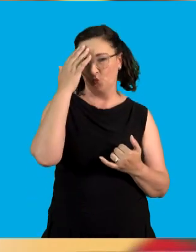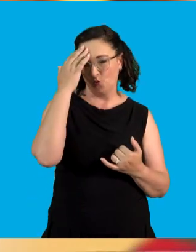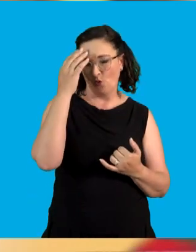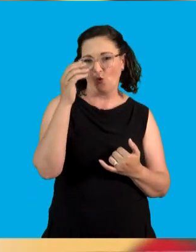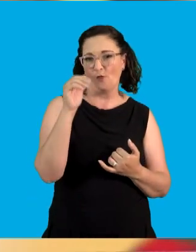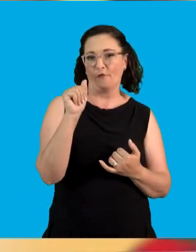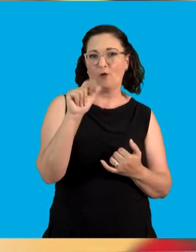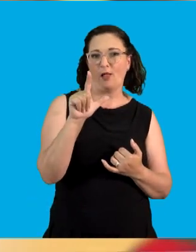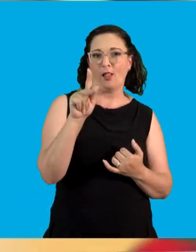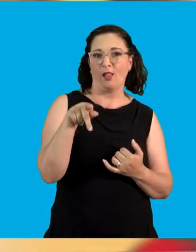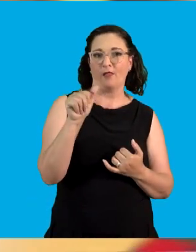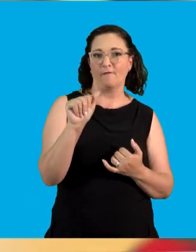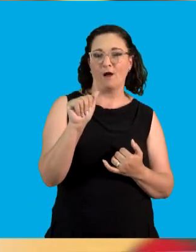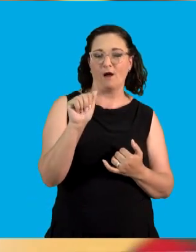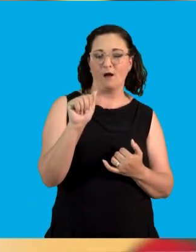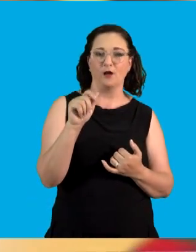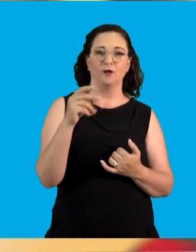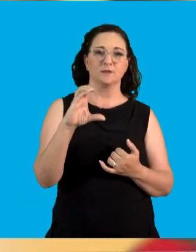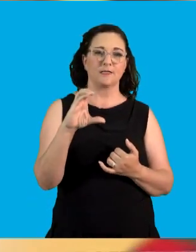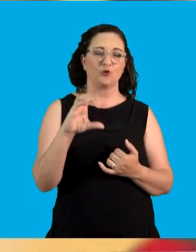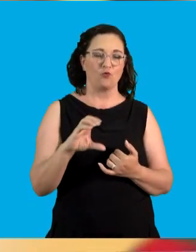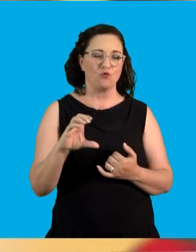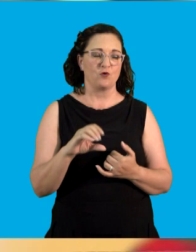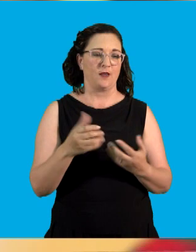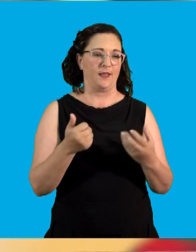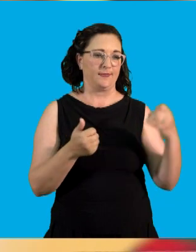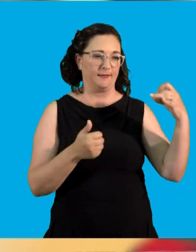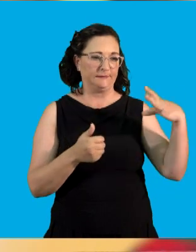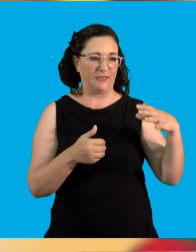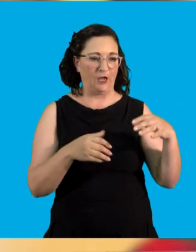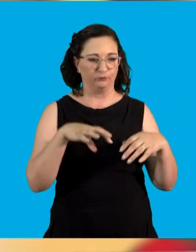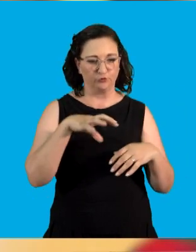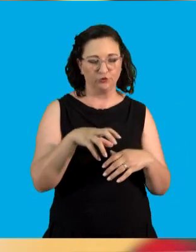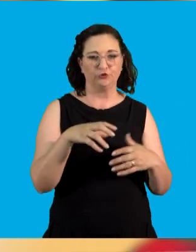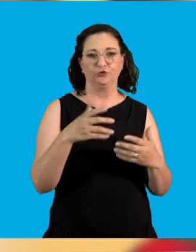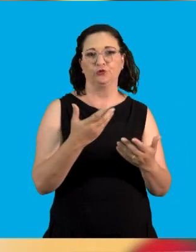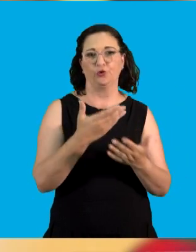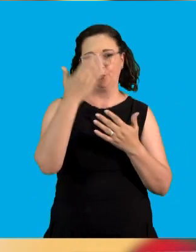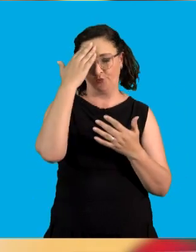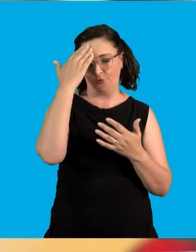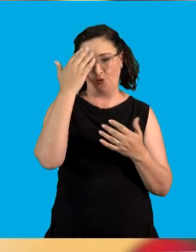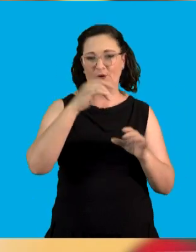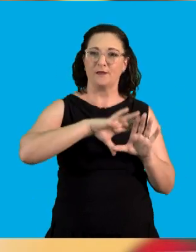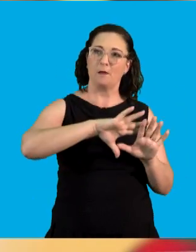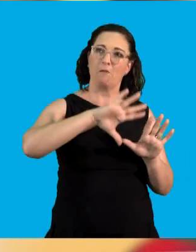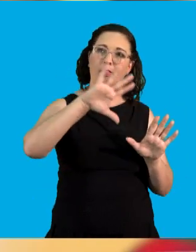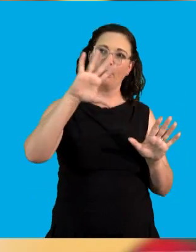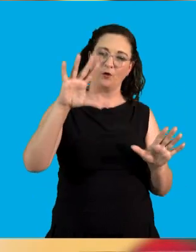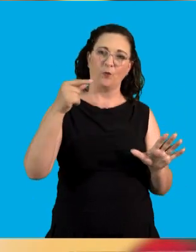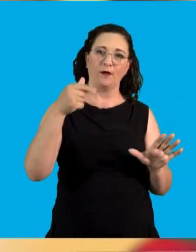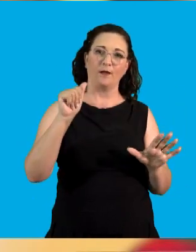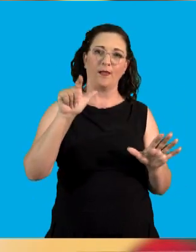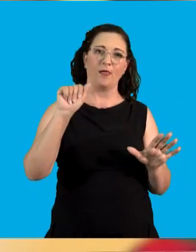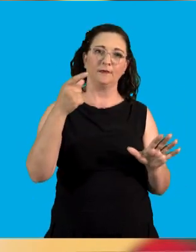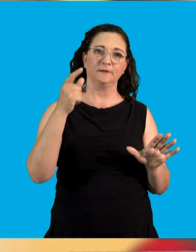know about the position of the sun in our solar system. We know that our galaxy is the Milky Way galaxy,